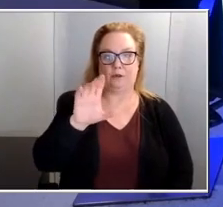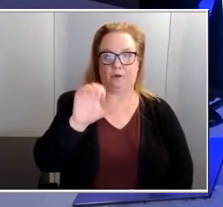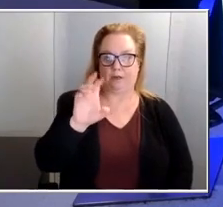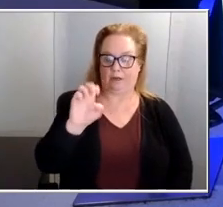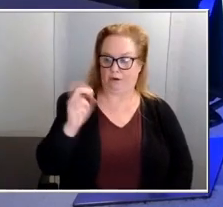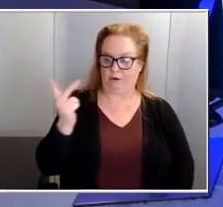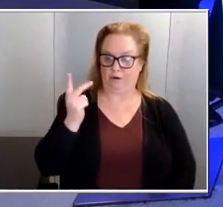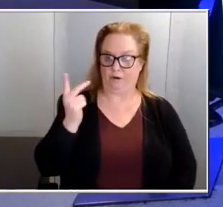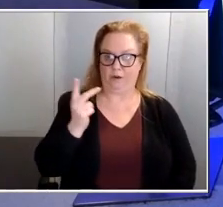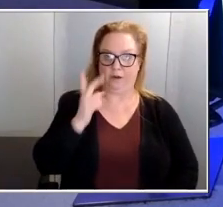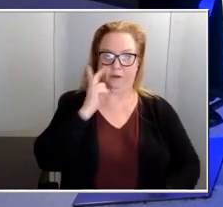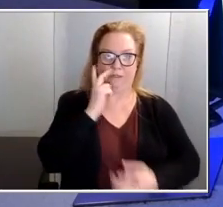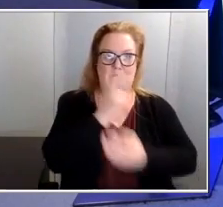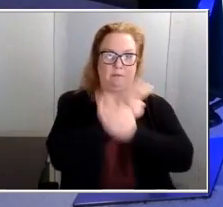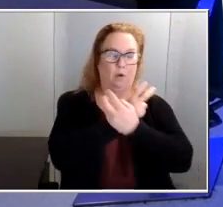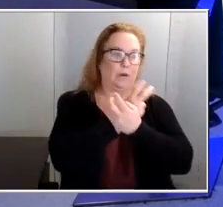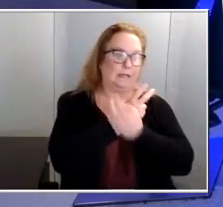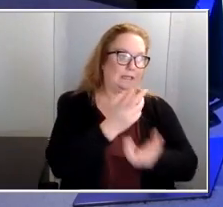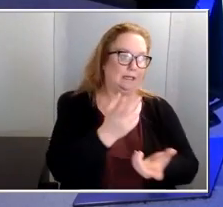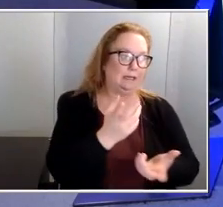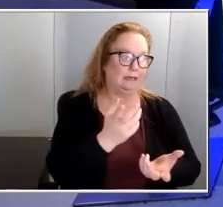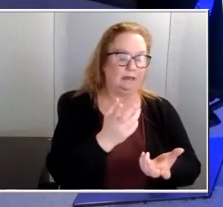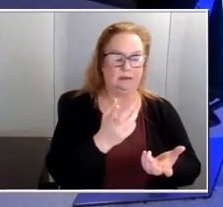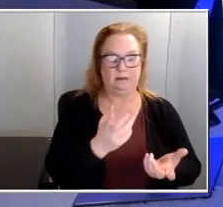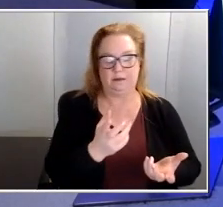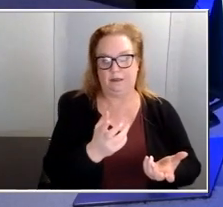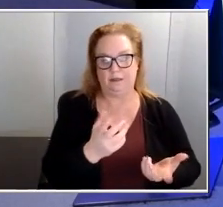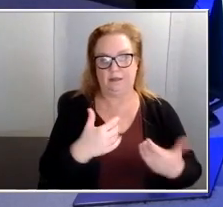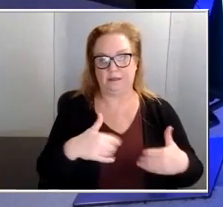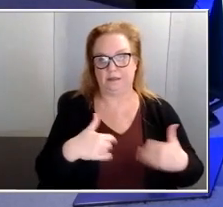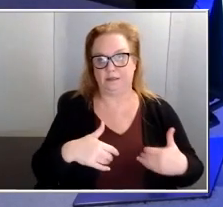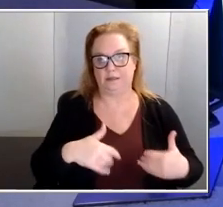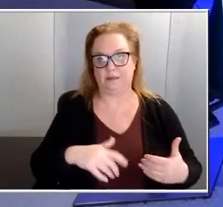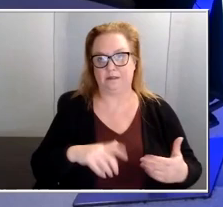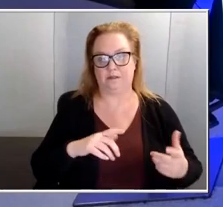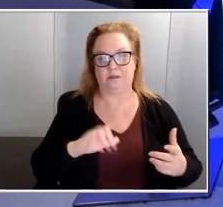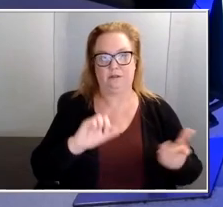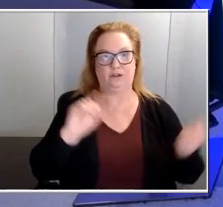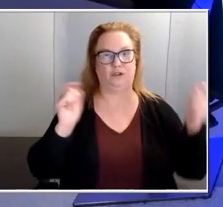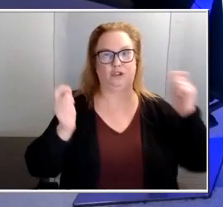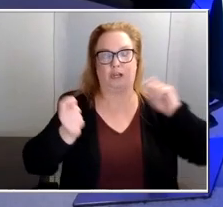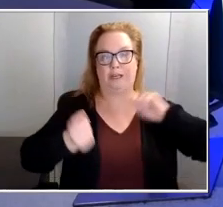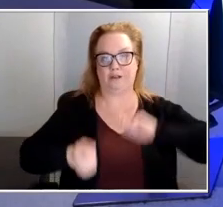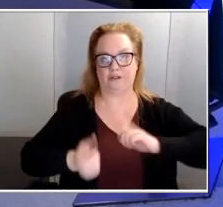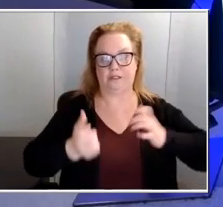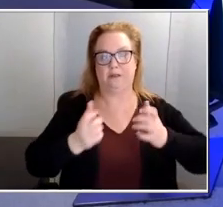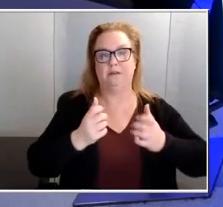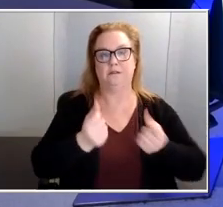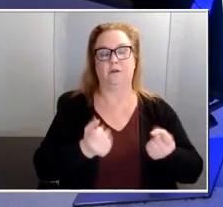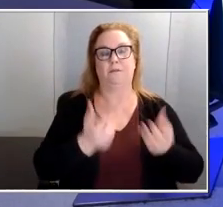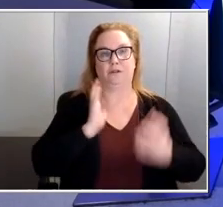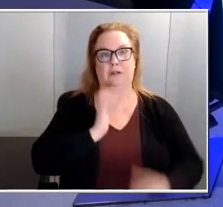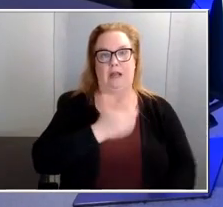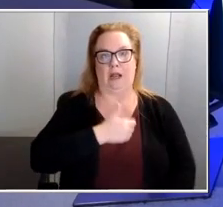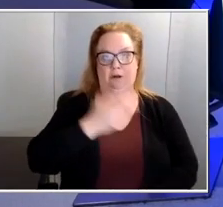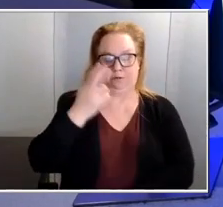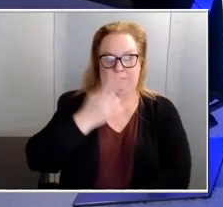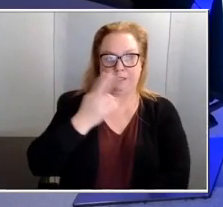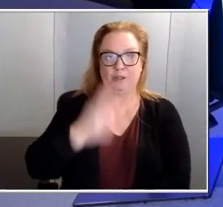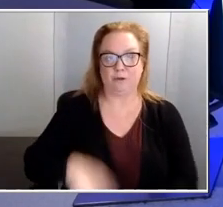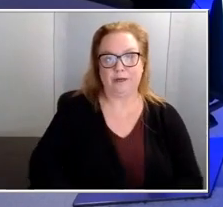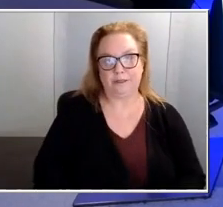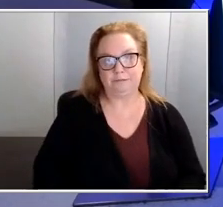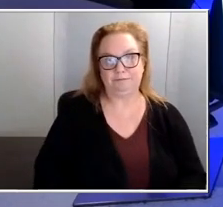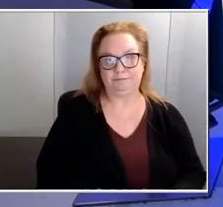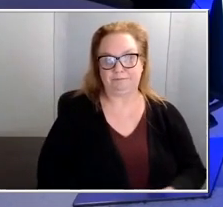all the poisoning and and this is just such a game-changing moment in our history, in our collective history in healthcare.